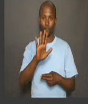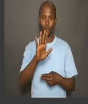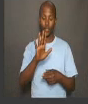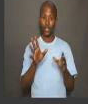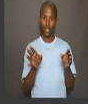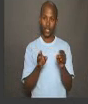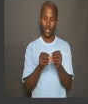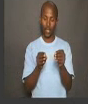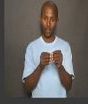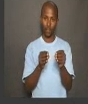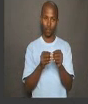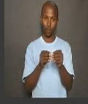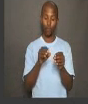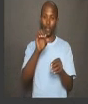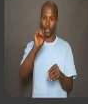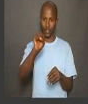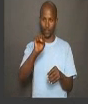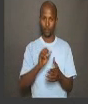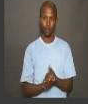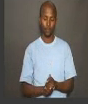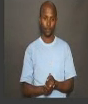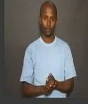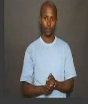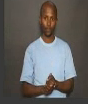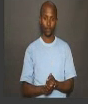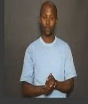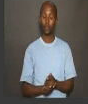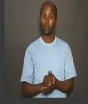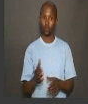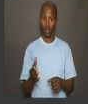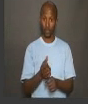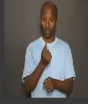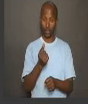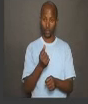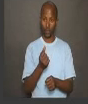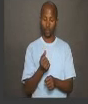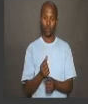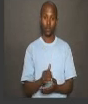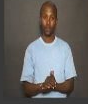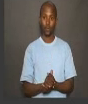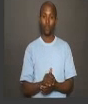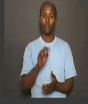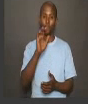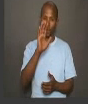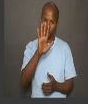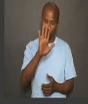the set of S. You can take your pick.